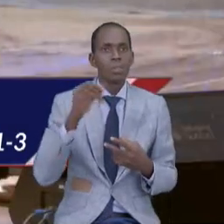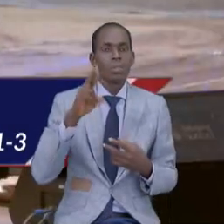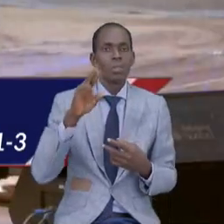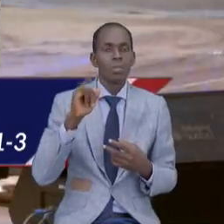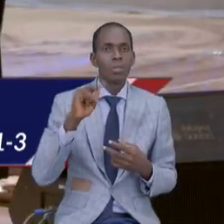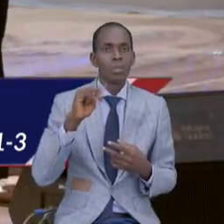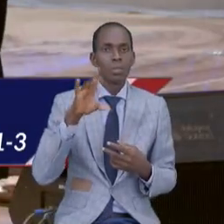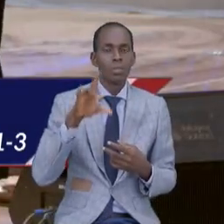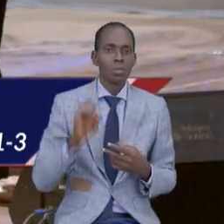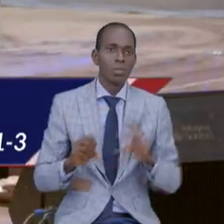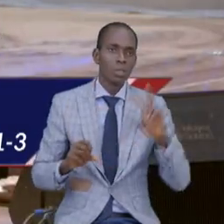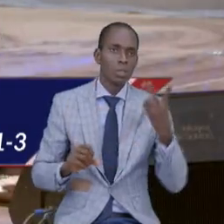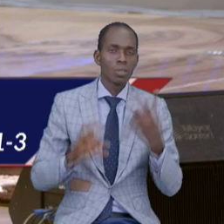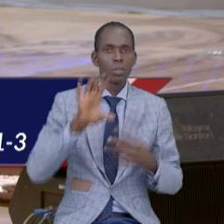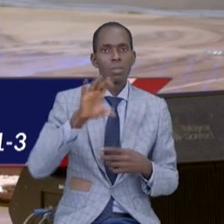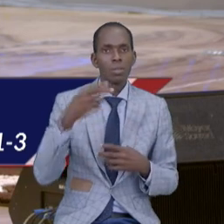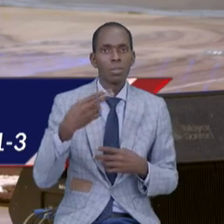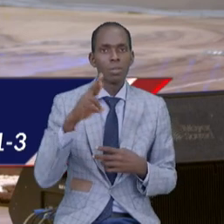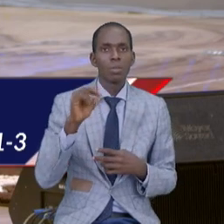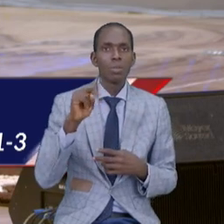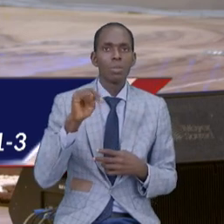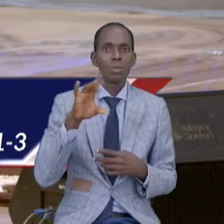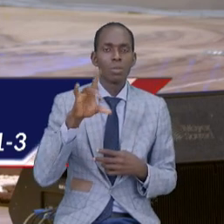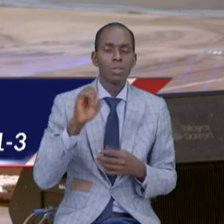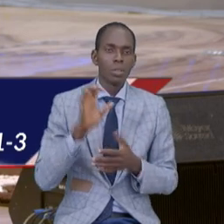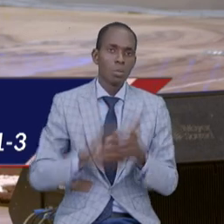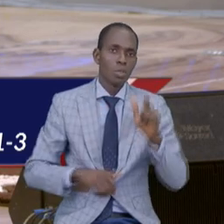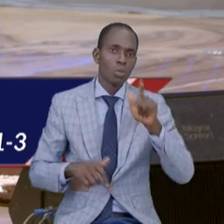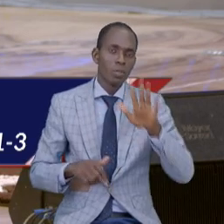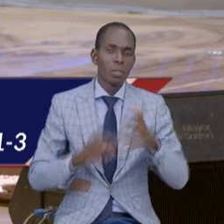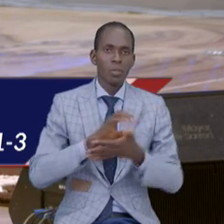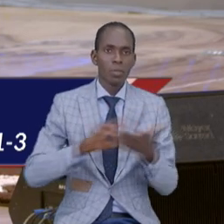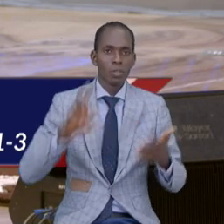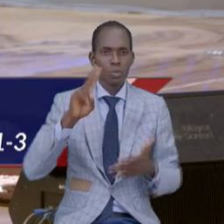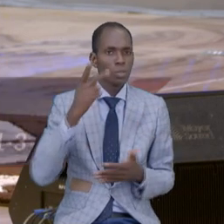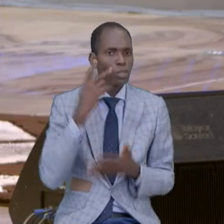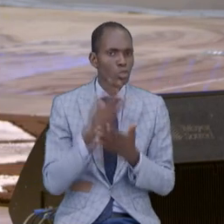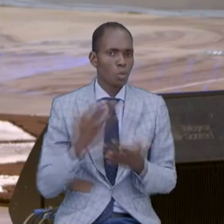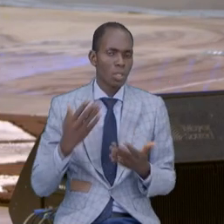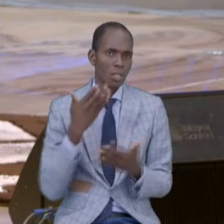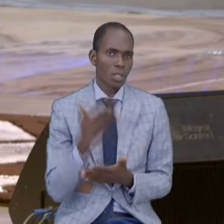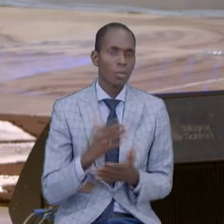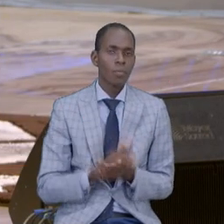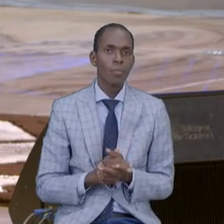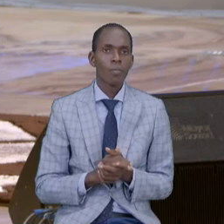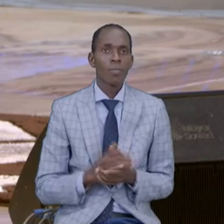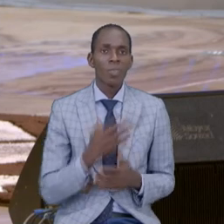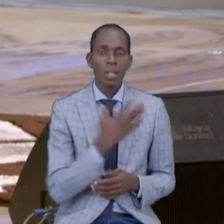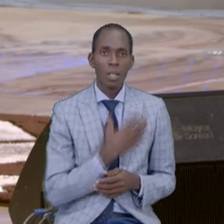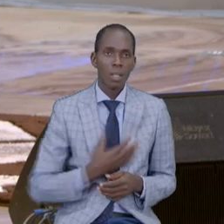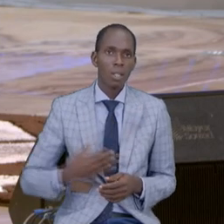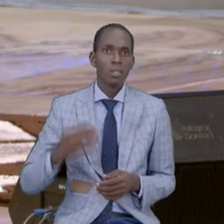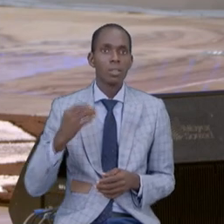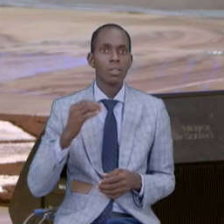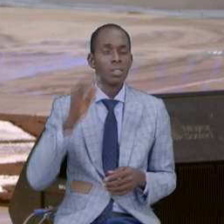2. 2 Chronicles chapter 25, verse 2. Look at something here. And he did that which